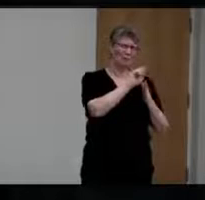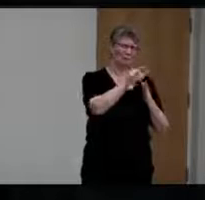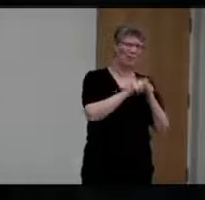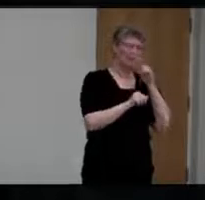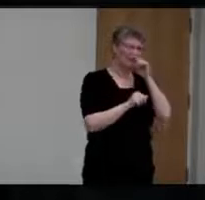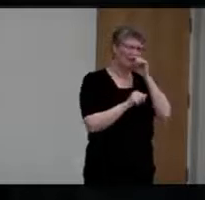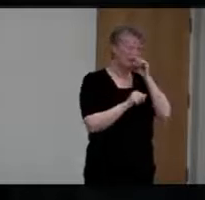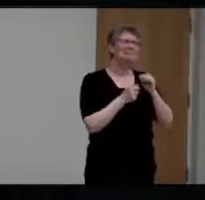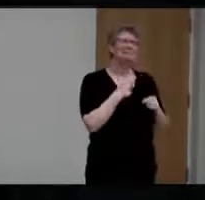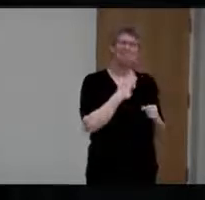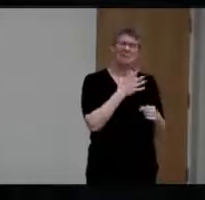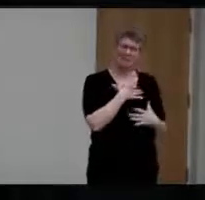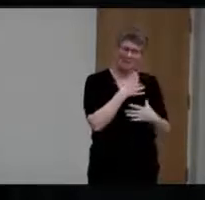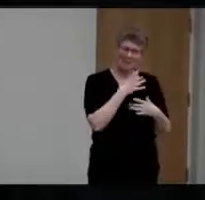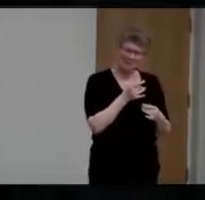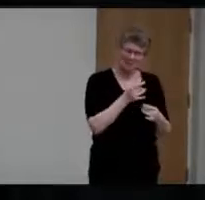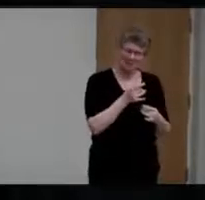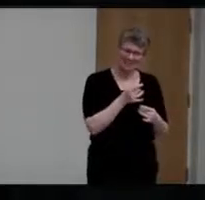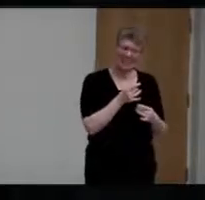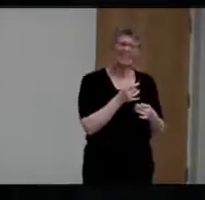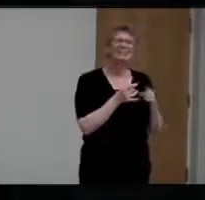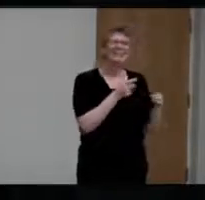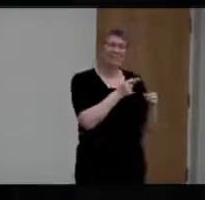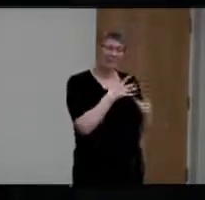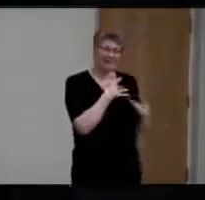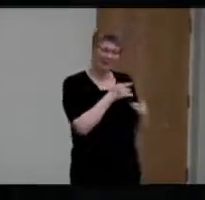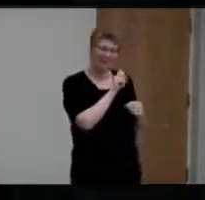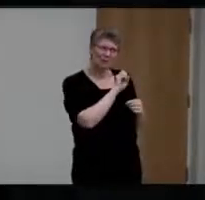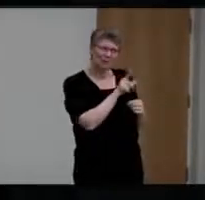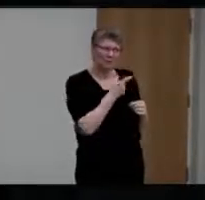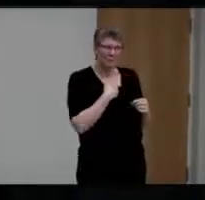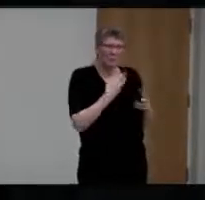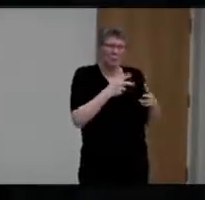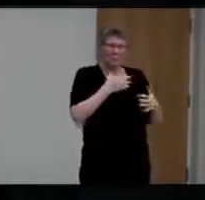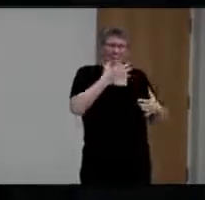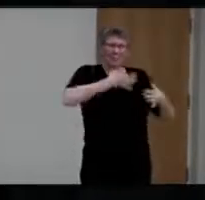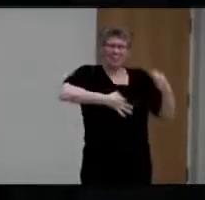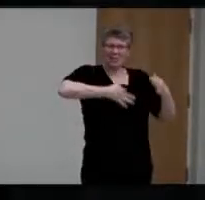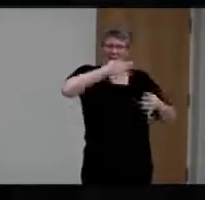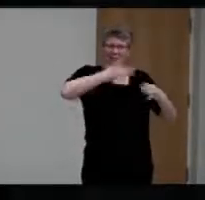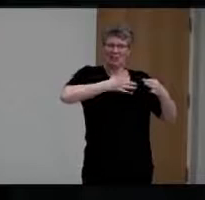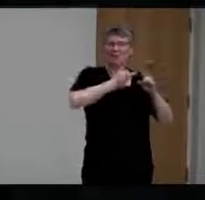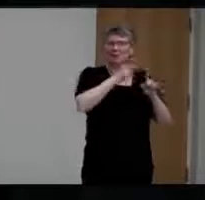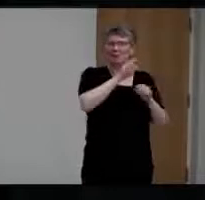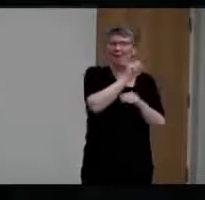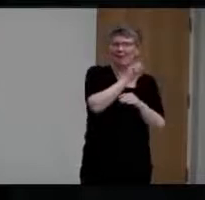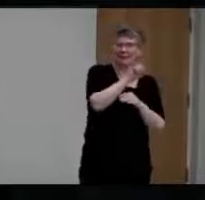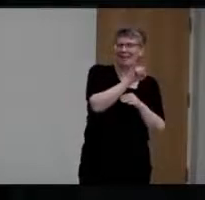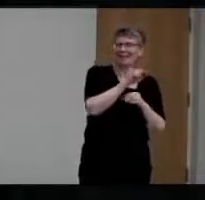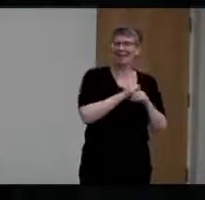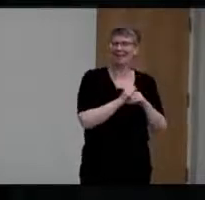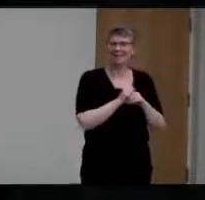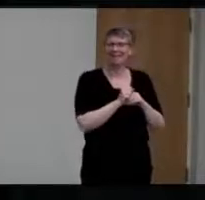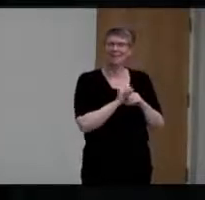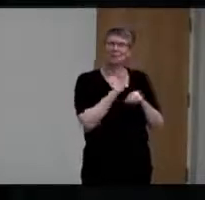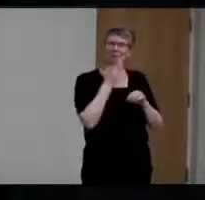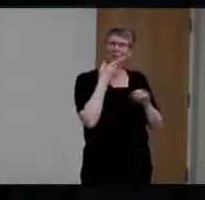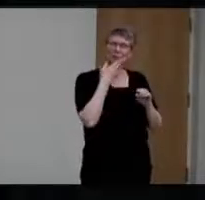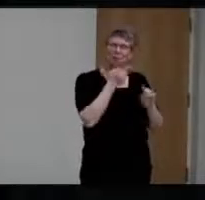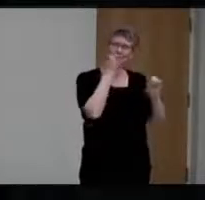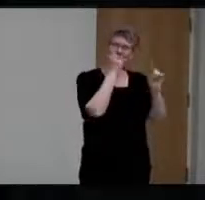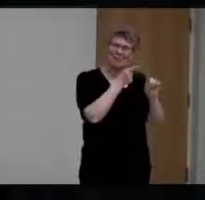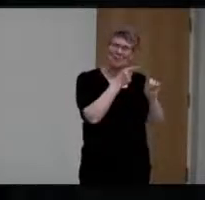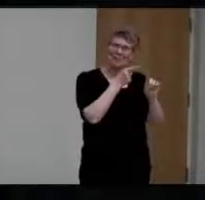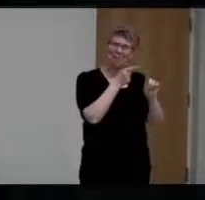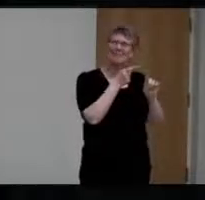this situation don't want to be judged by it. So I think this is a good illustration of the point, and many of the points I hope we'll discuss tonight, which is this is